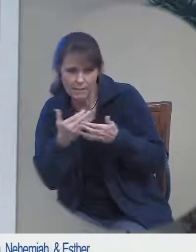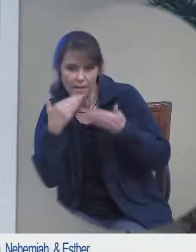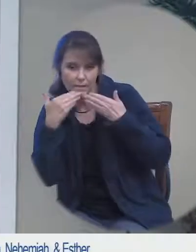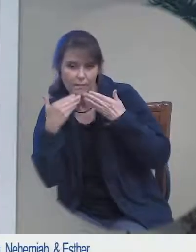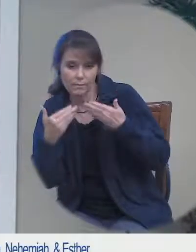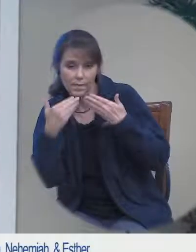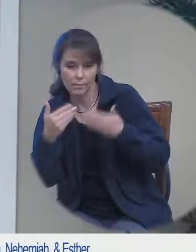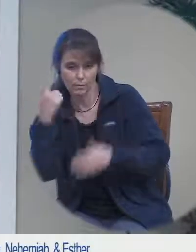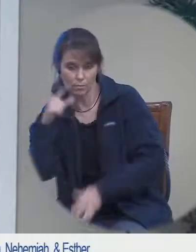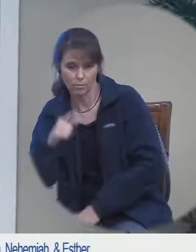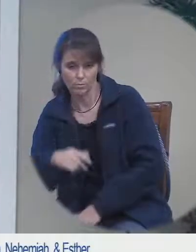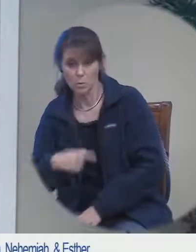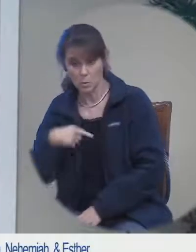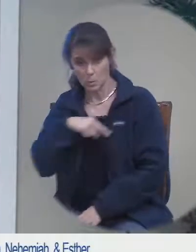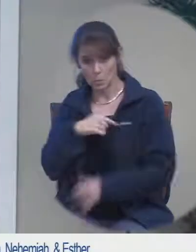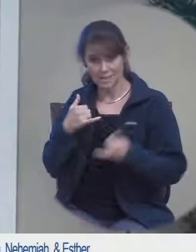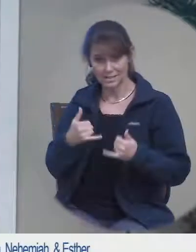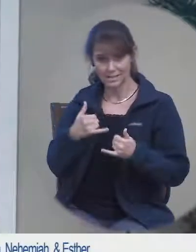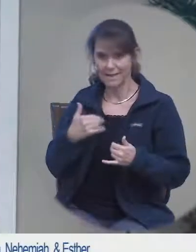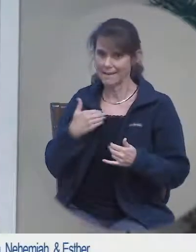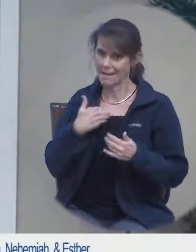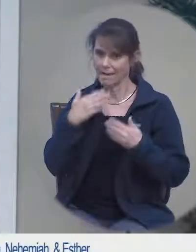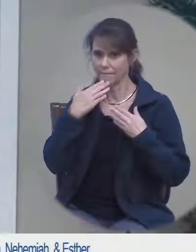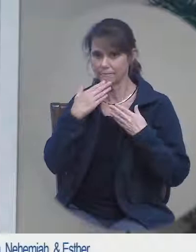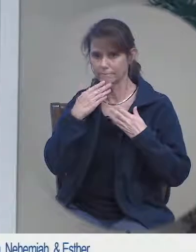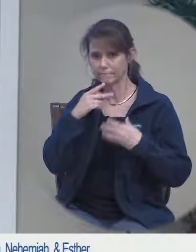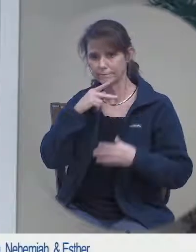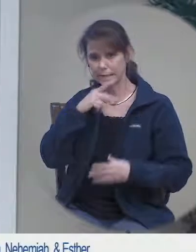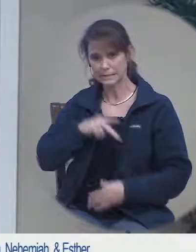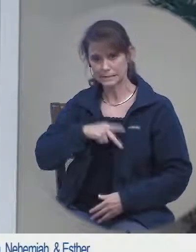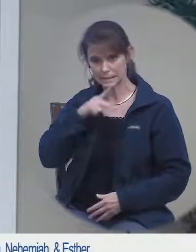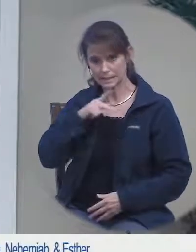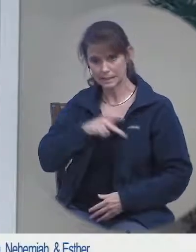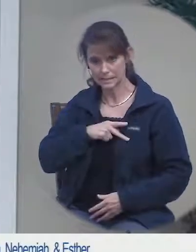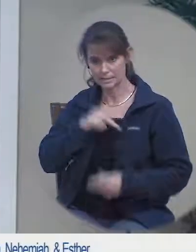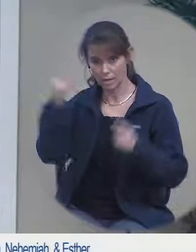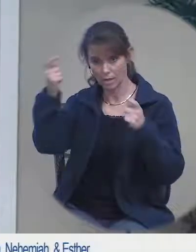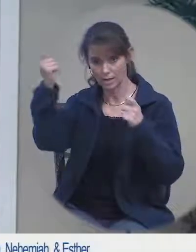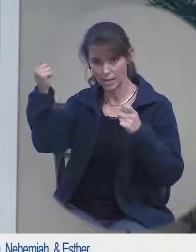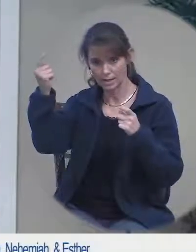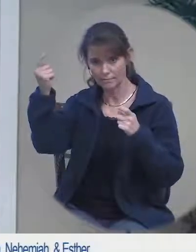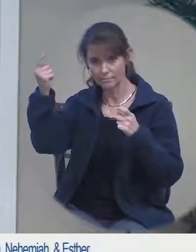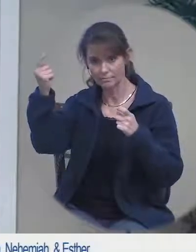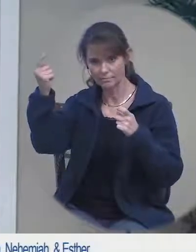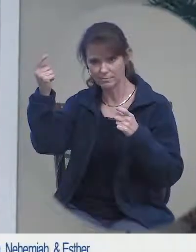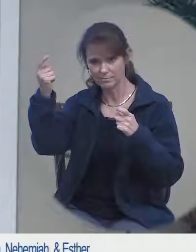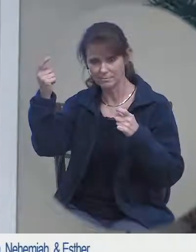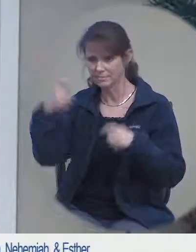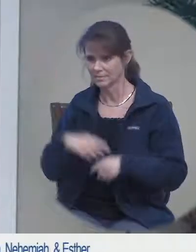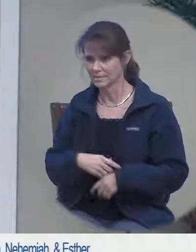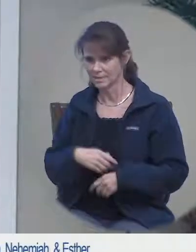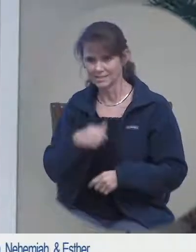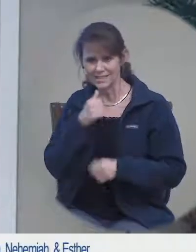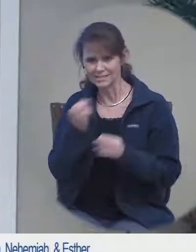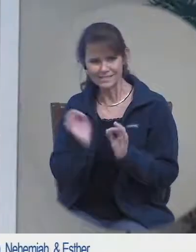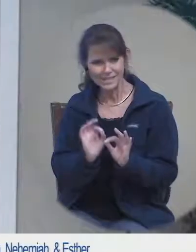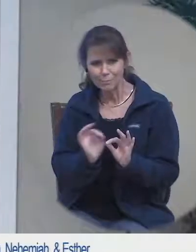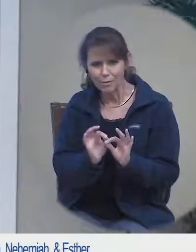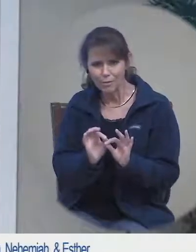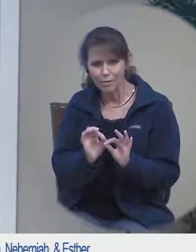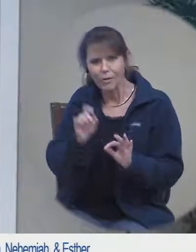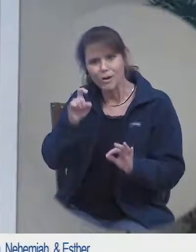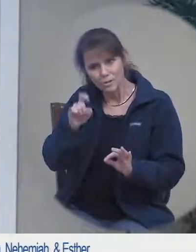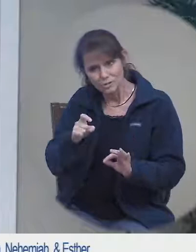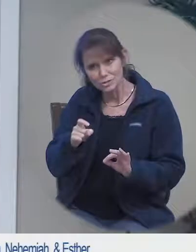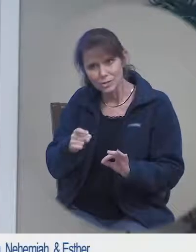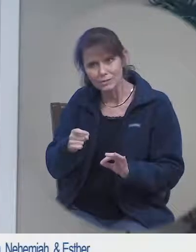like Thanksgiving. It shouldn't just be Thanksgiving, but we are people that we demand